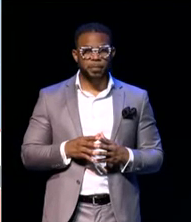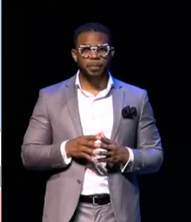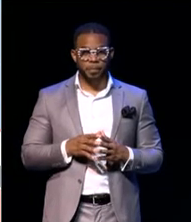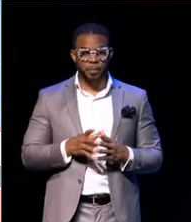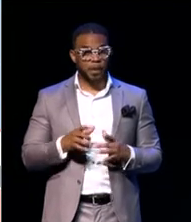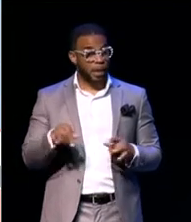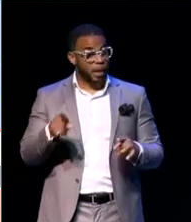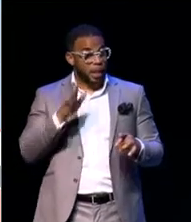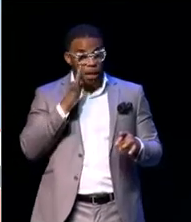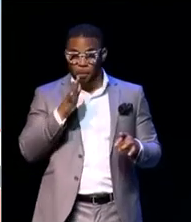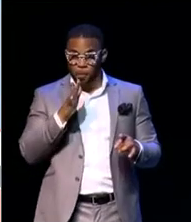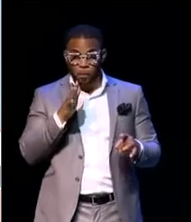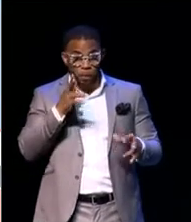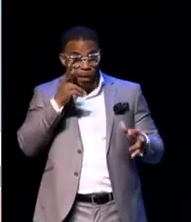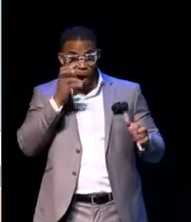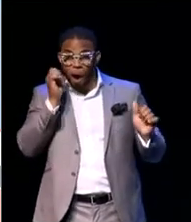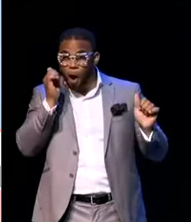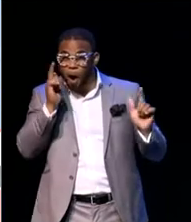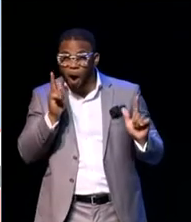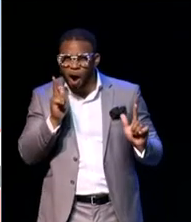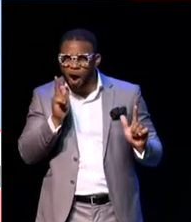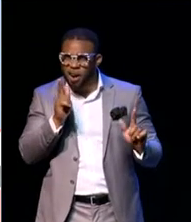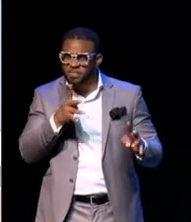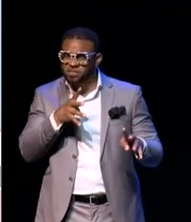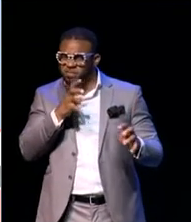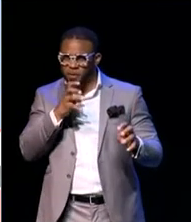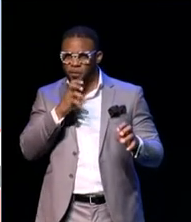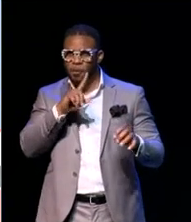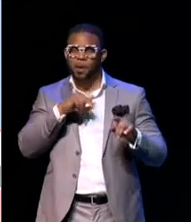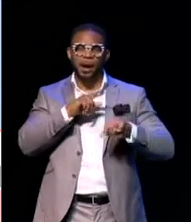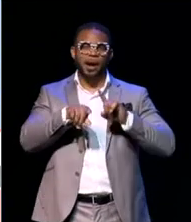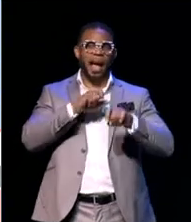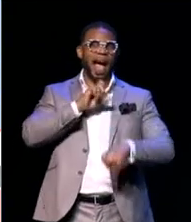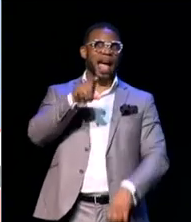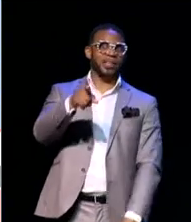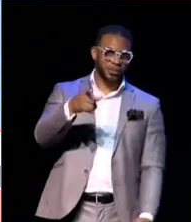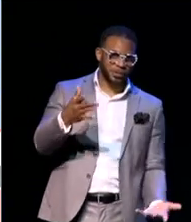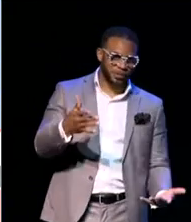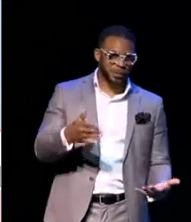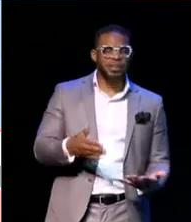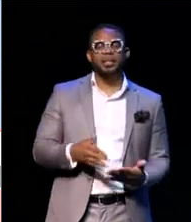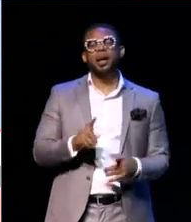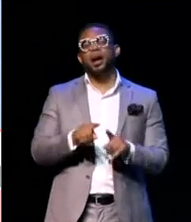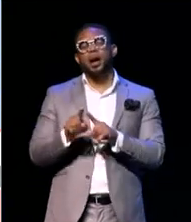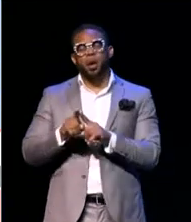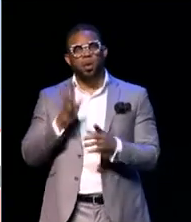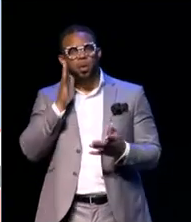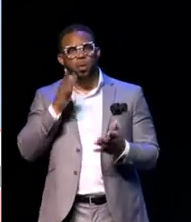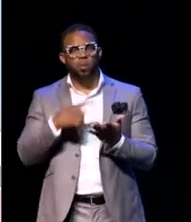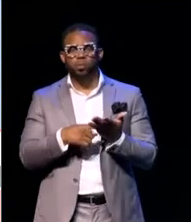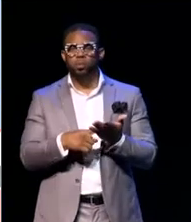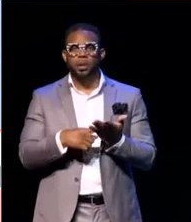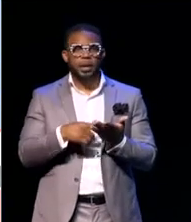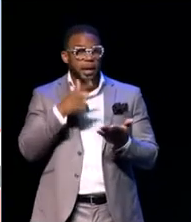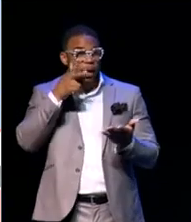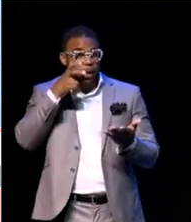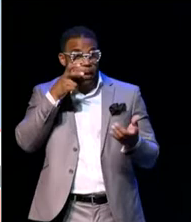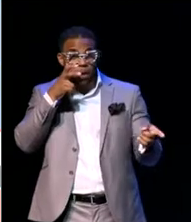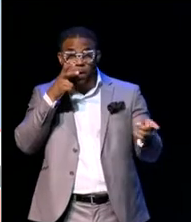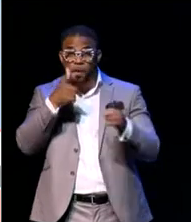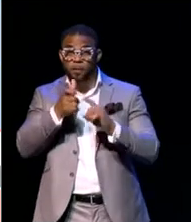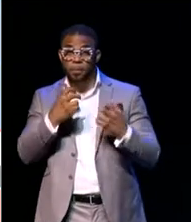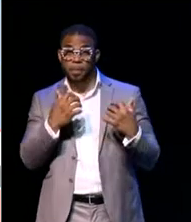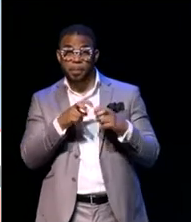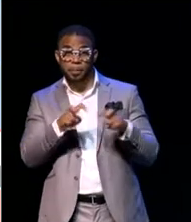They're going to get to hear all of the tough questions I ask you, but then they'll also hear